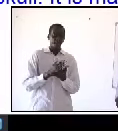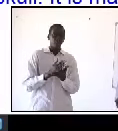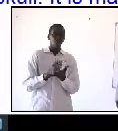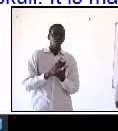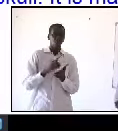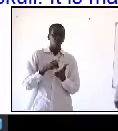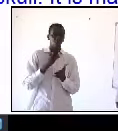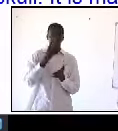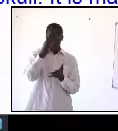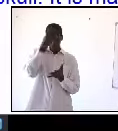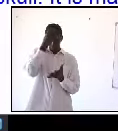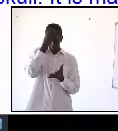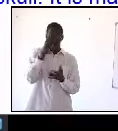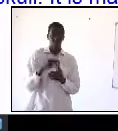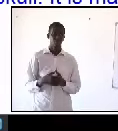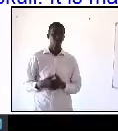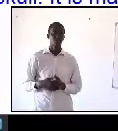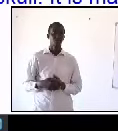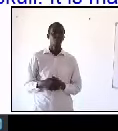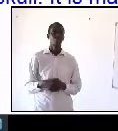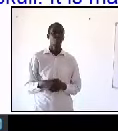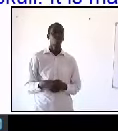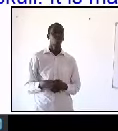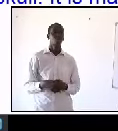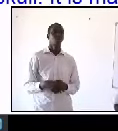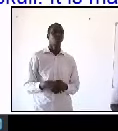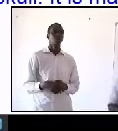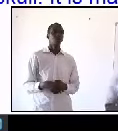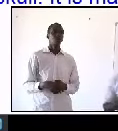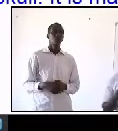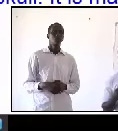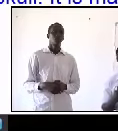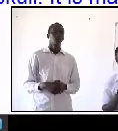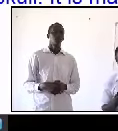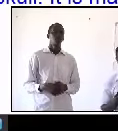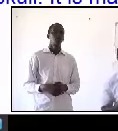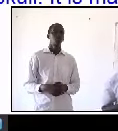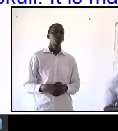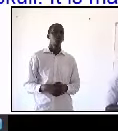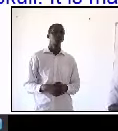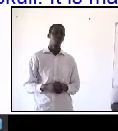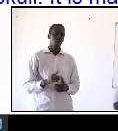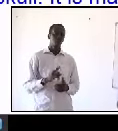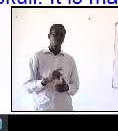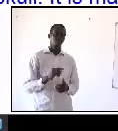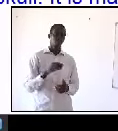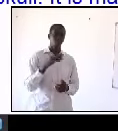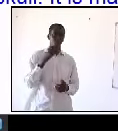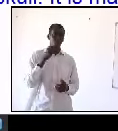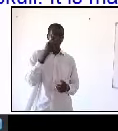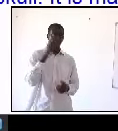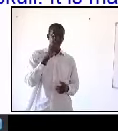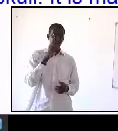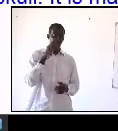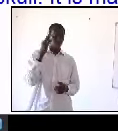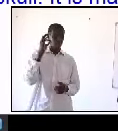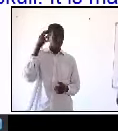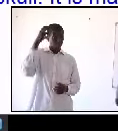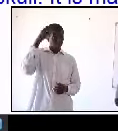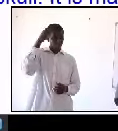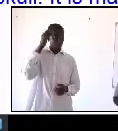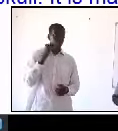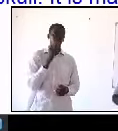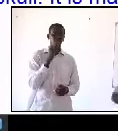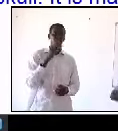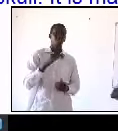or the different types of brain. First of all, you said the brain is the most highly specialized organ, protected by the